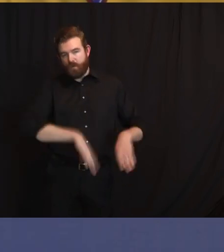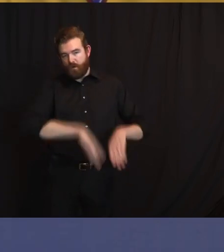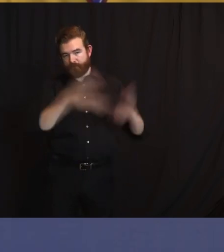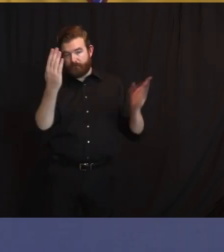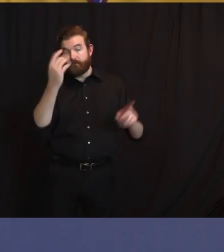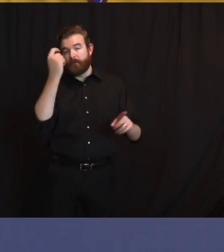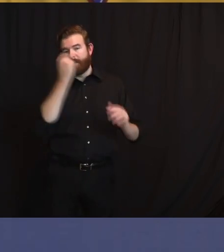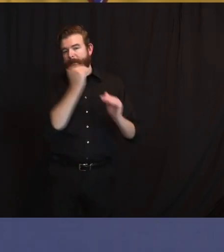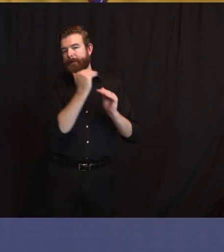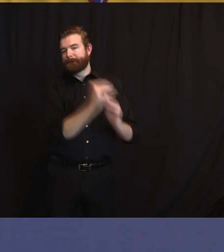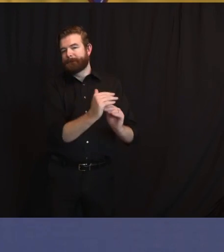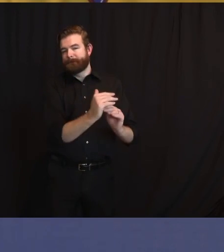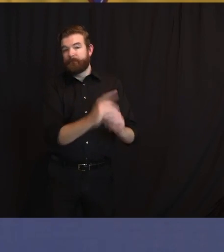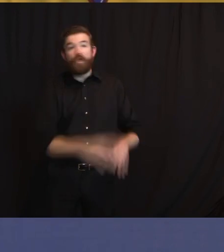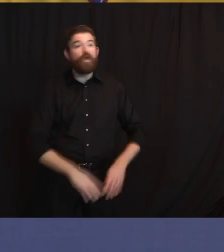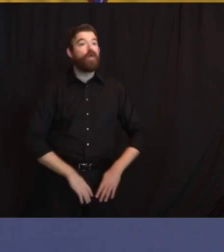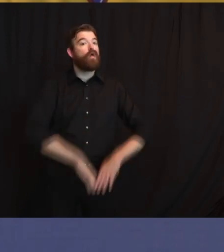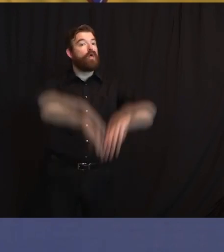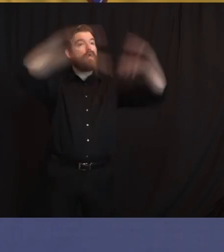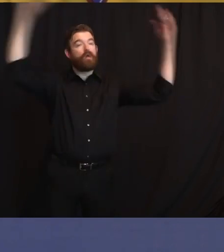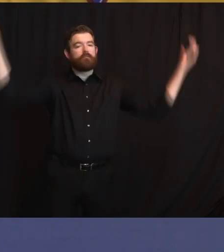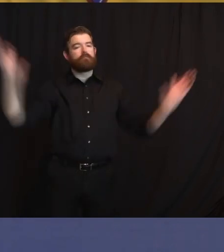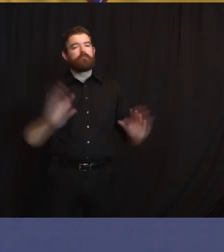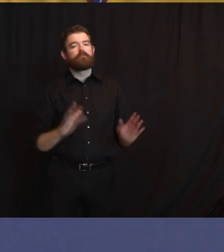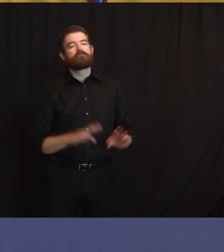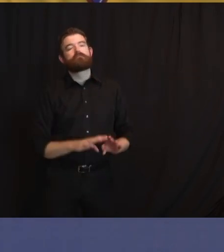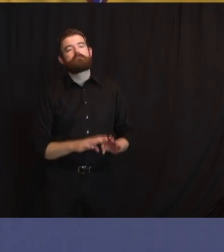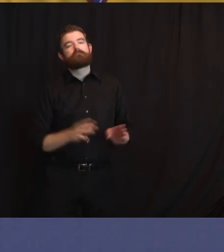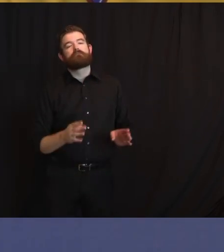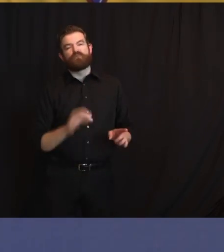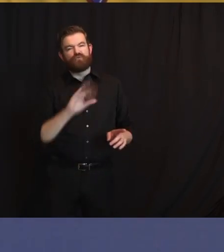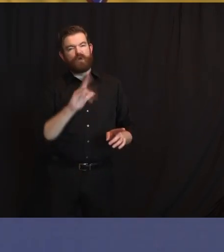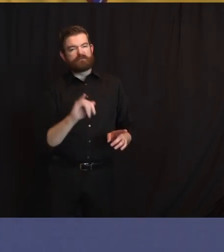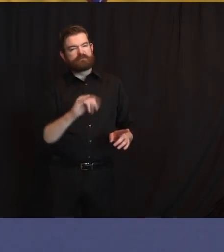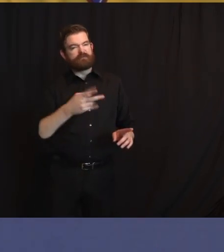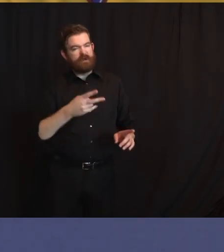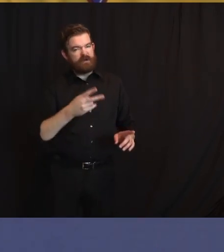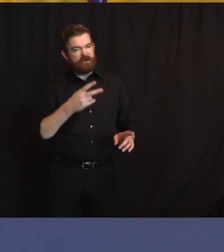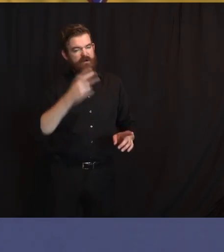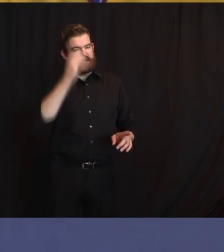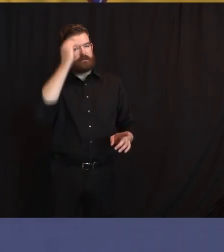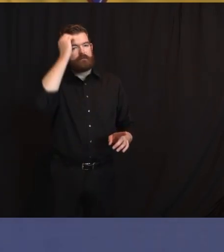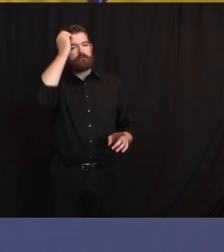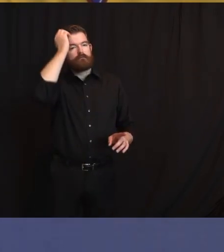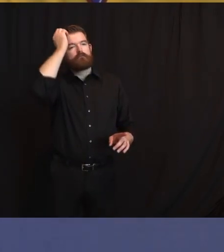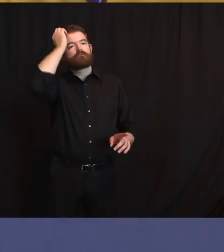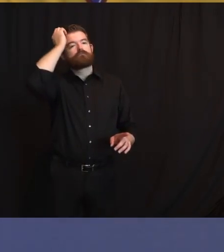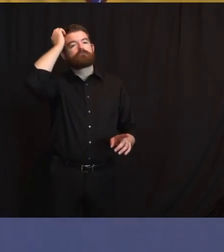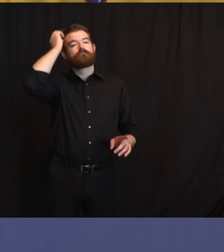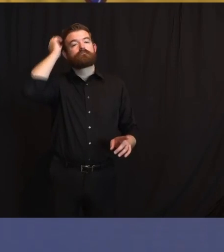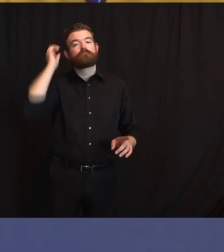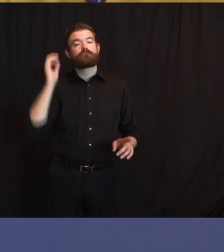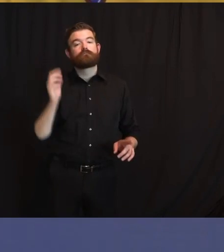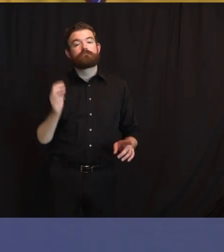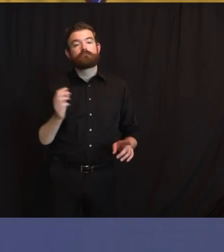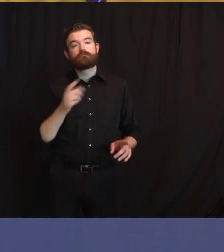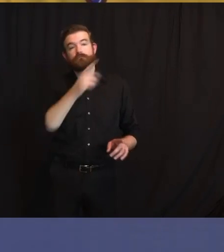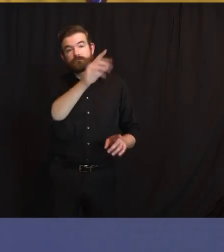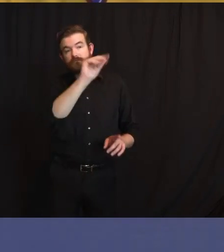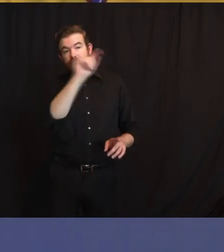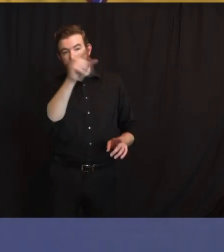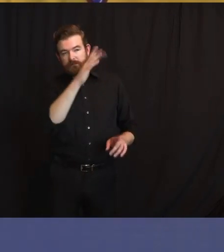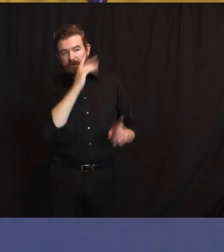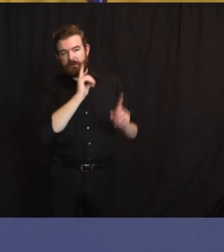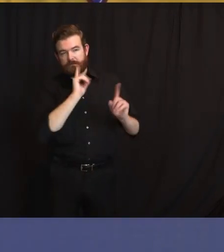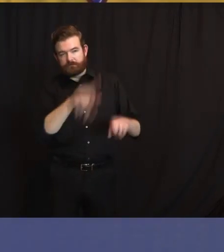July 2nd. And let me just sit on that for a minute. Matt Placken's joined us. He can hit the second question. I've not seen the posting, so I will defer